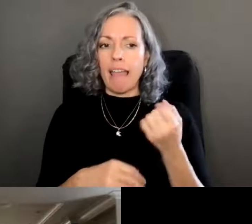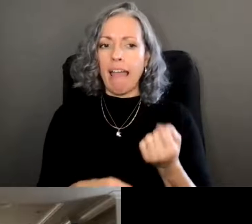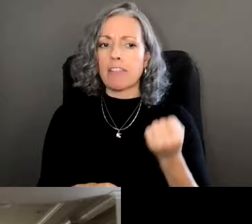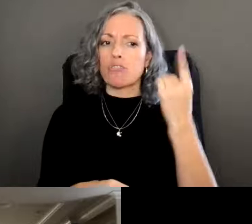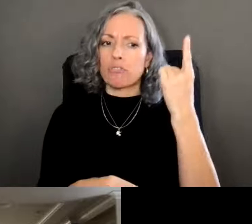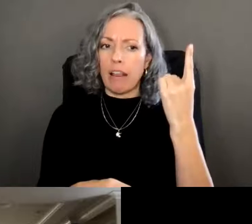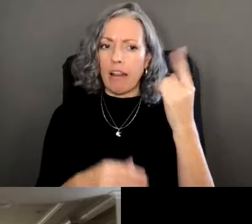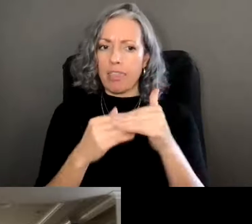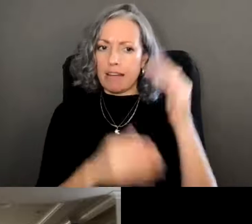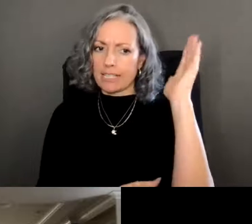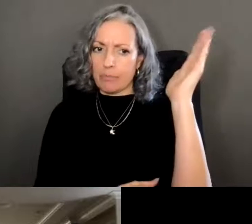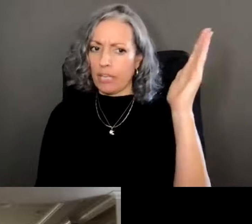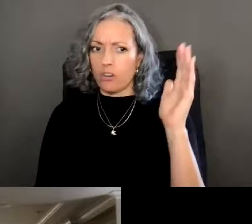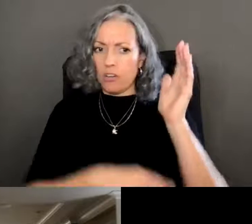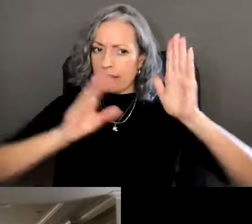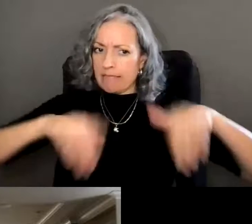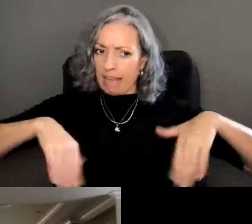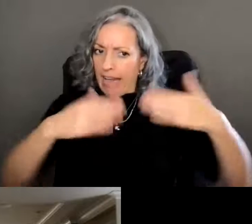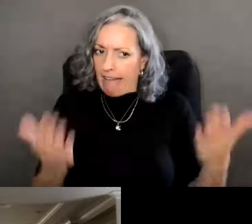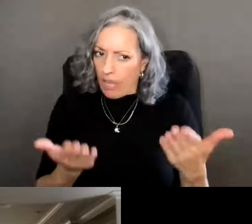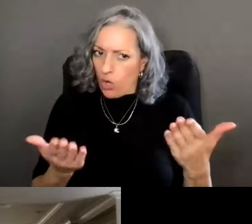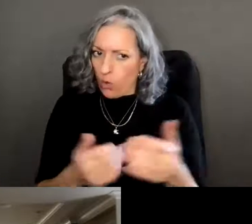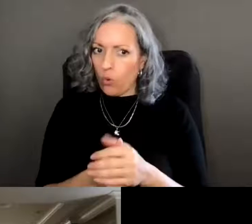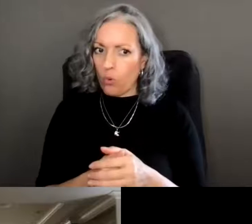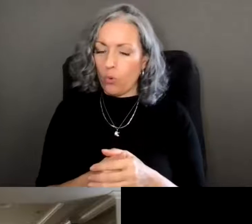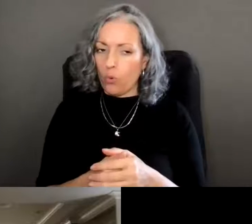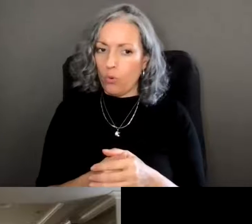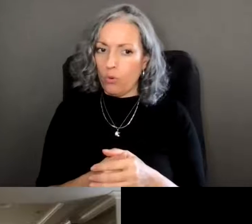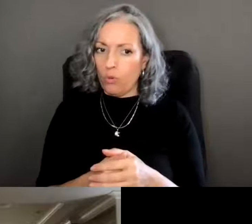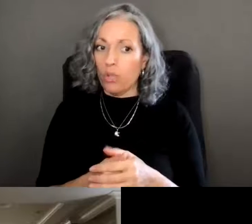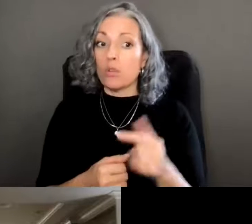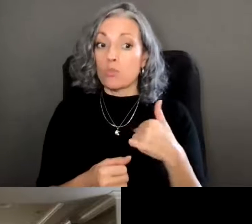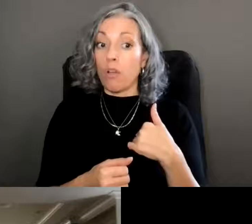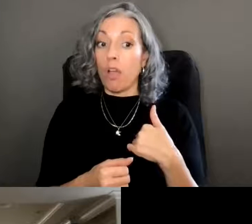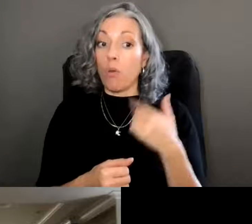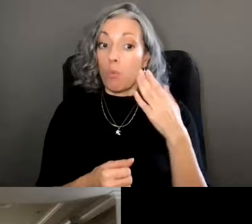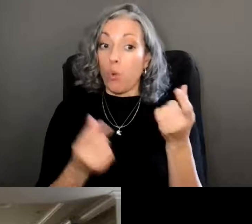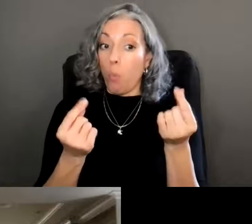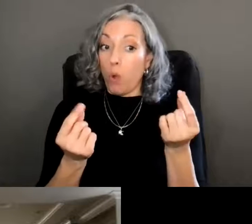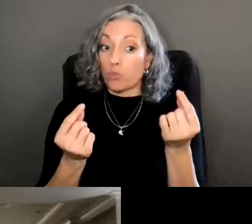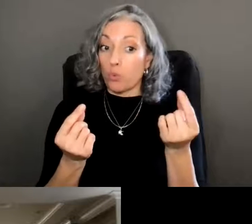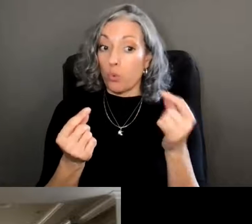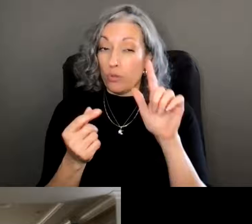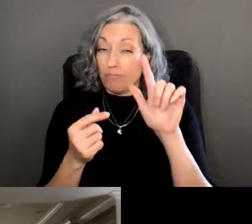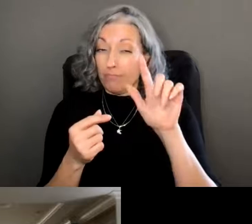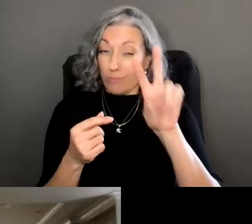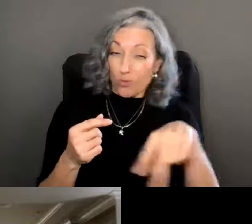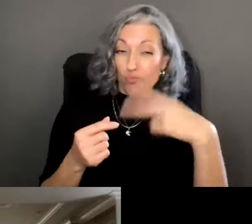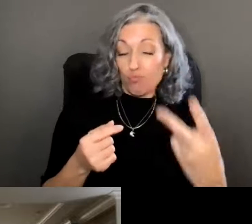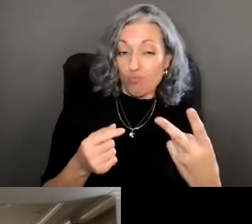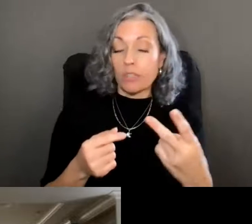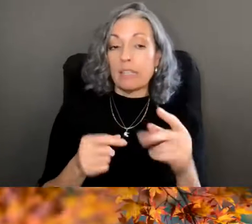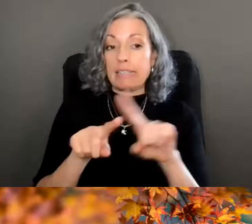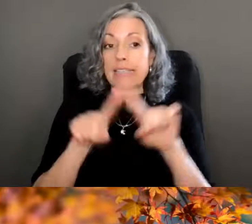next speaker may not have arrived in the Zoom room. So I'm going to basically switch to our next